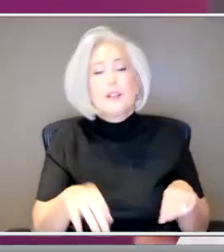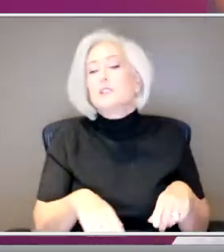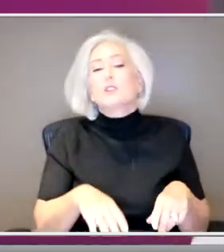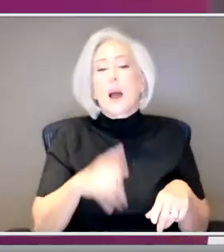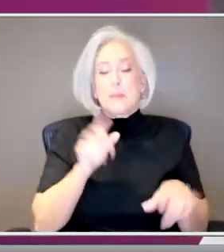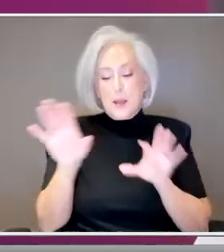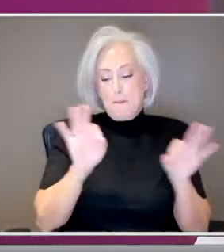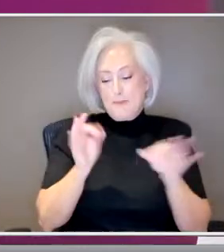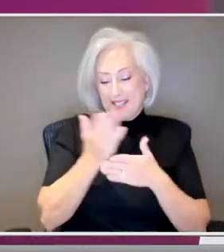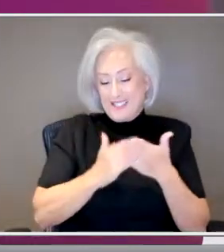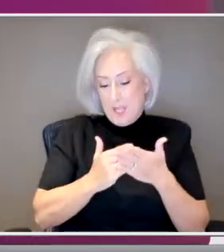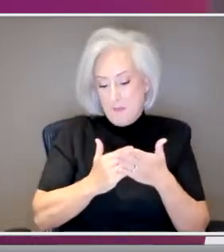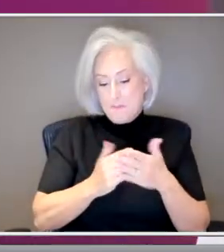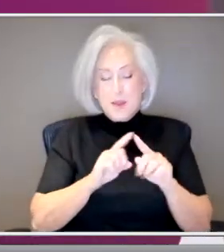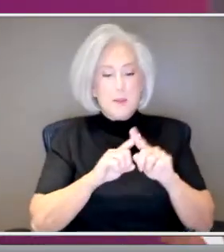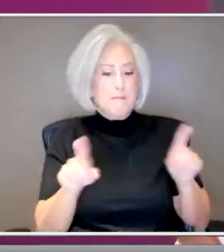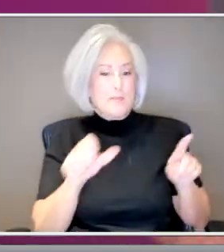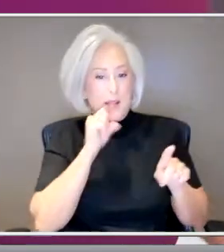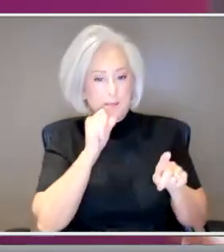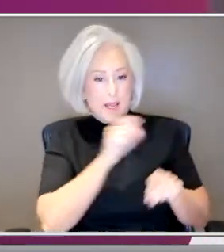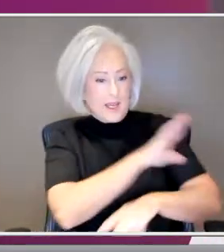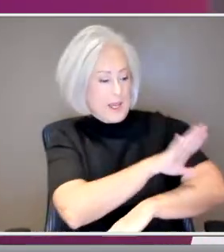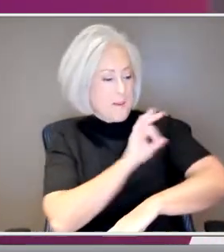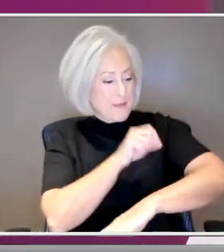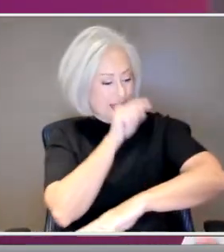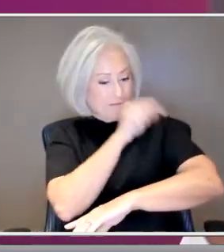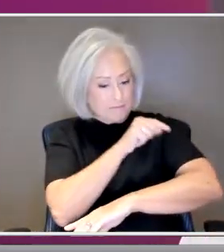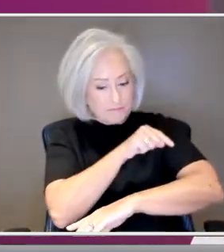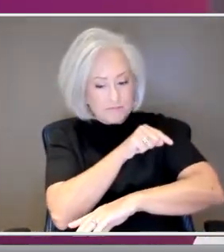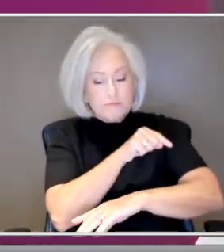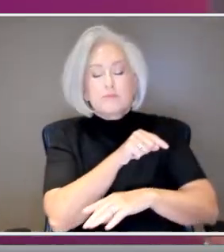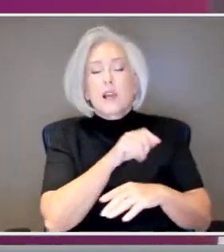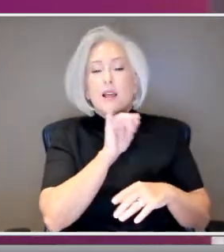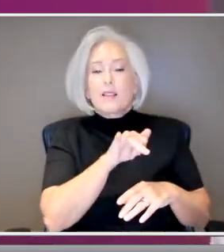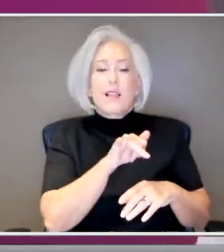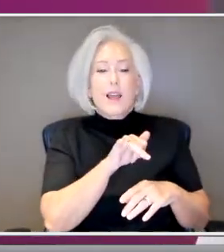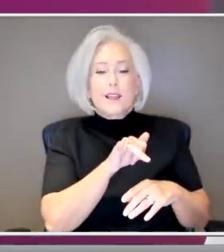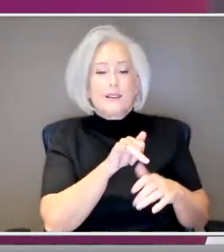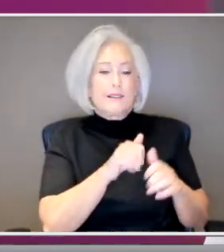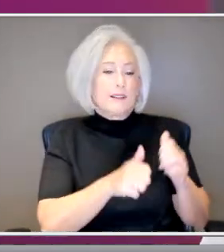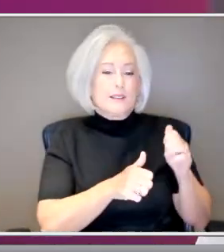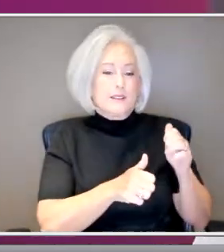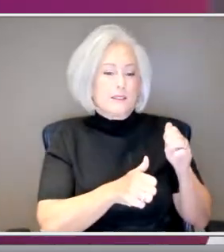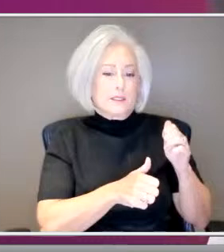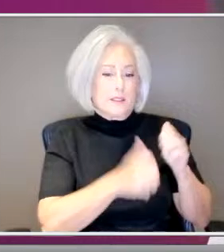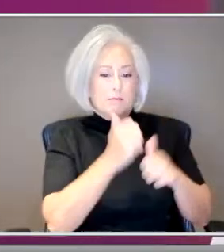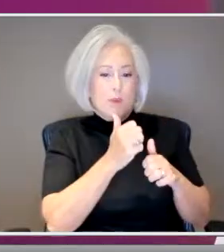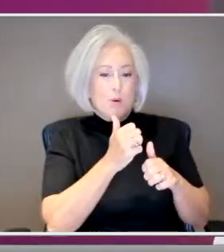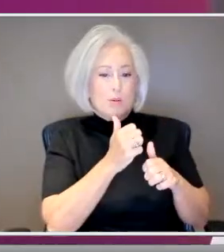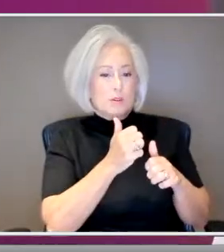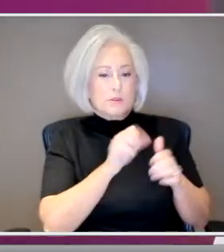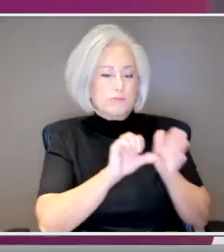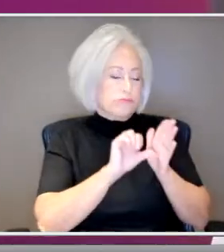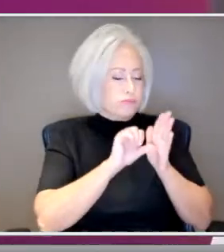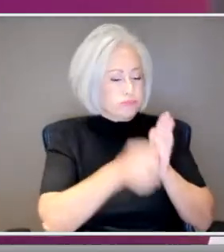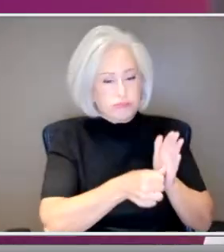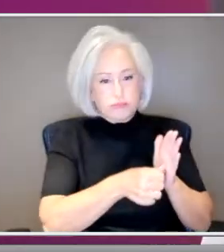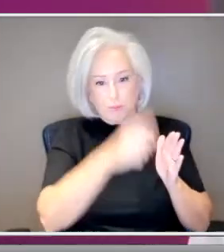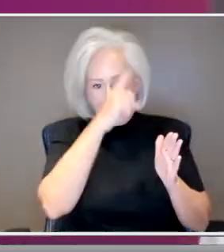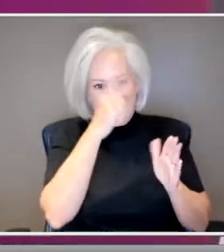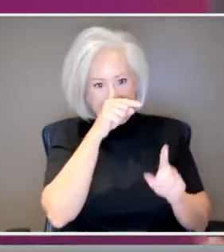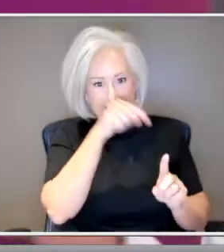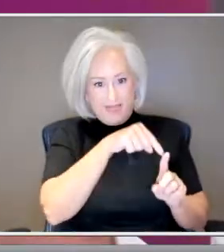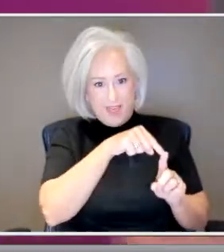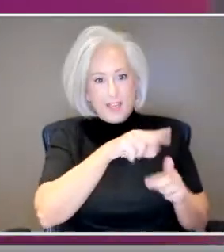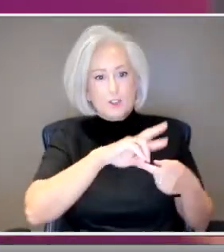the main feature, that's the one that's most prominent. Like other individuals with that genetic condition can have developmental delays. Yeah.